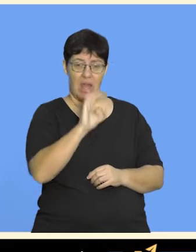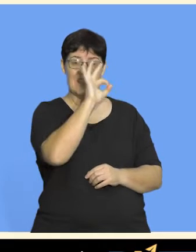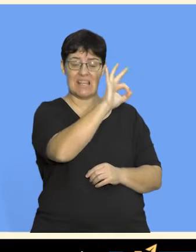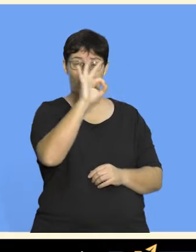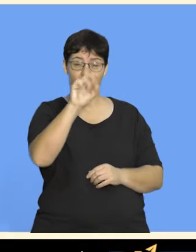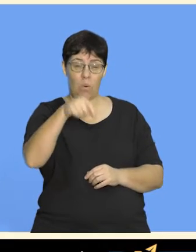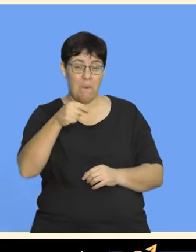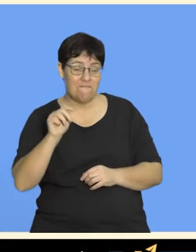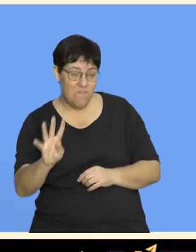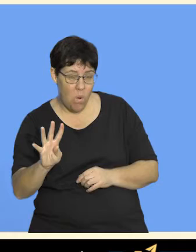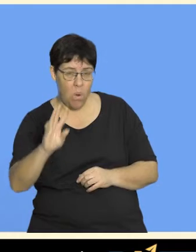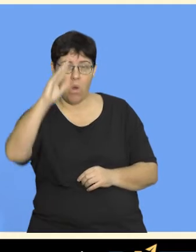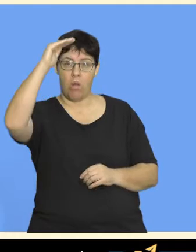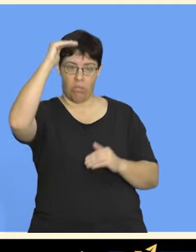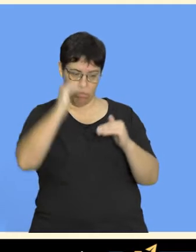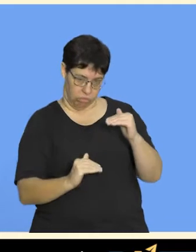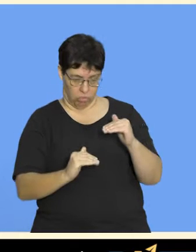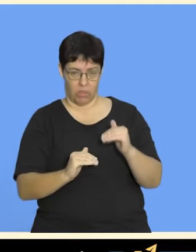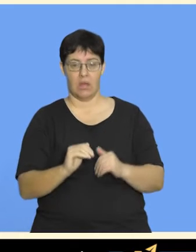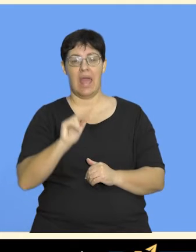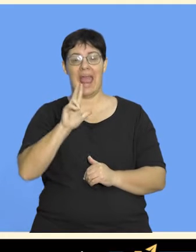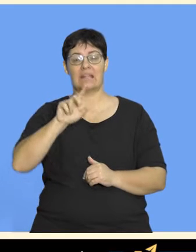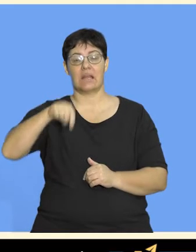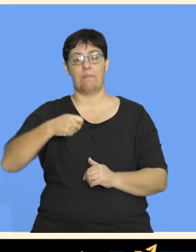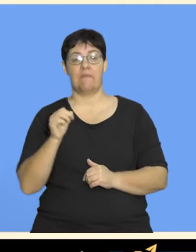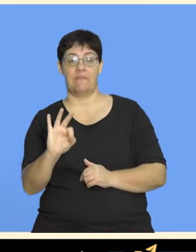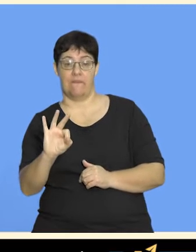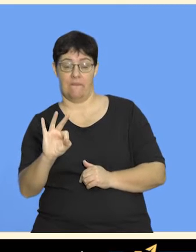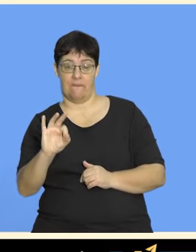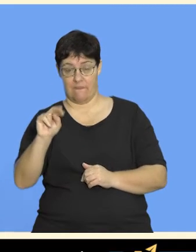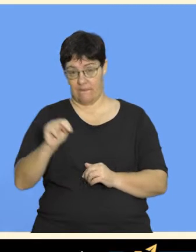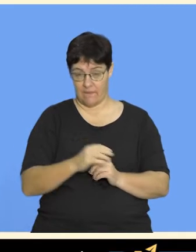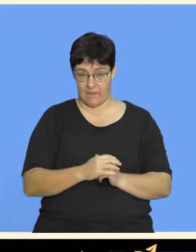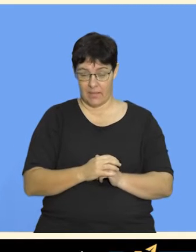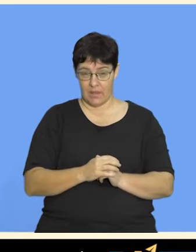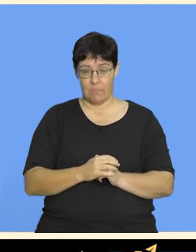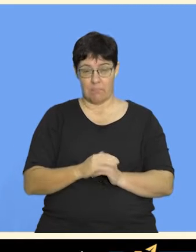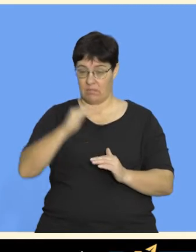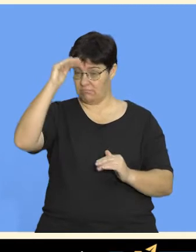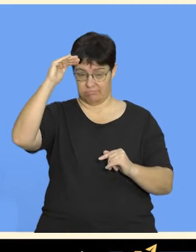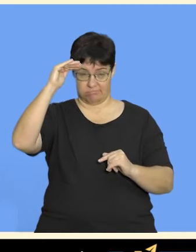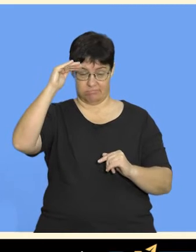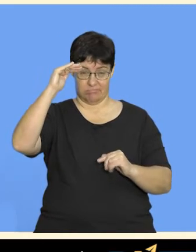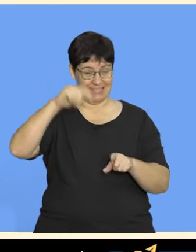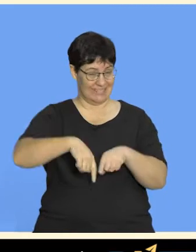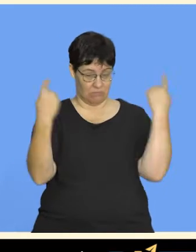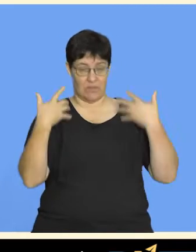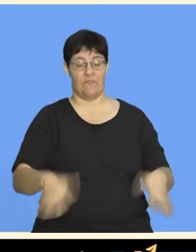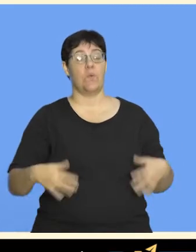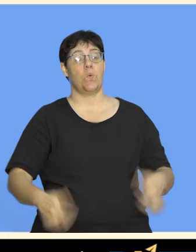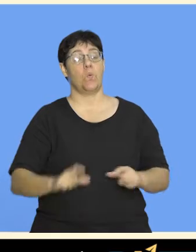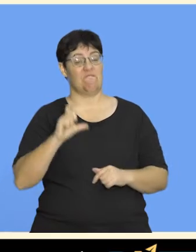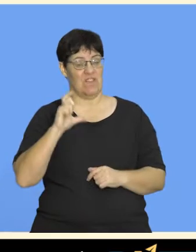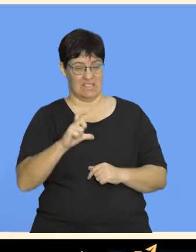from 33,4 to 8,3. That's a big difference. So